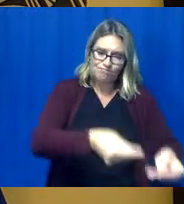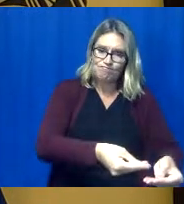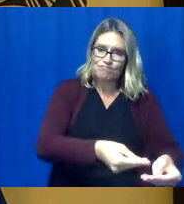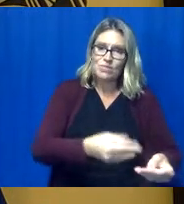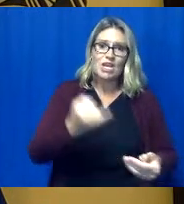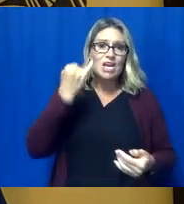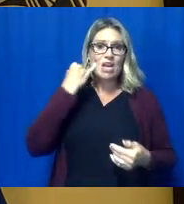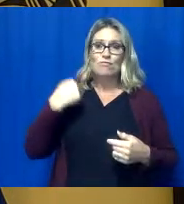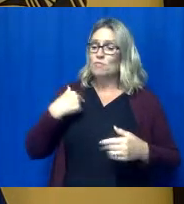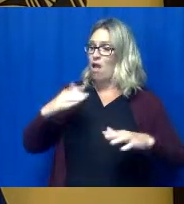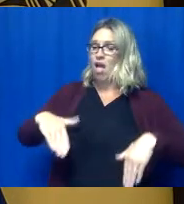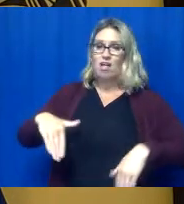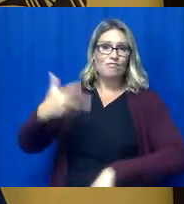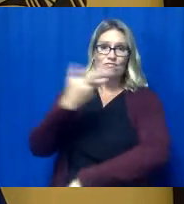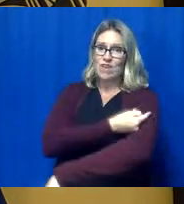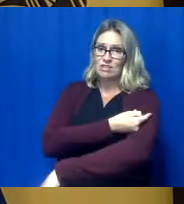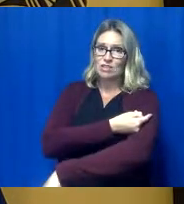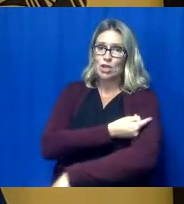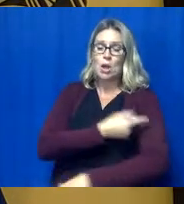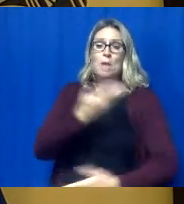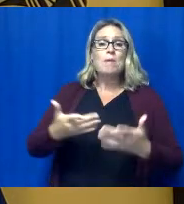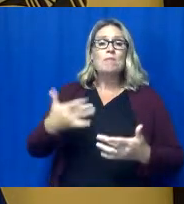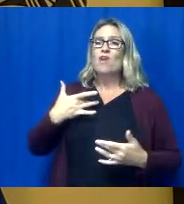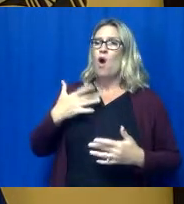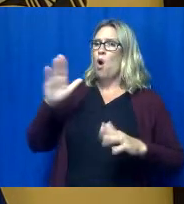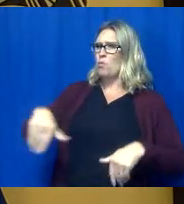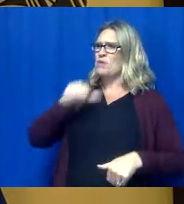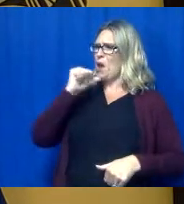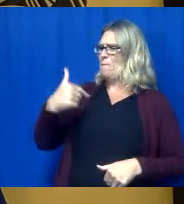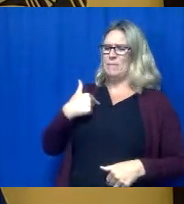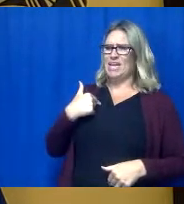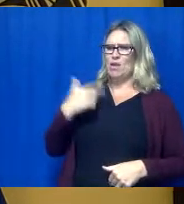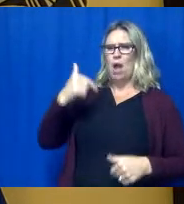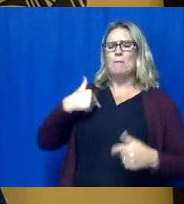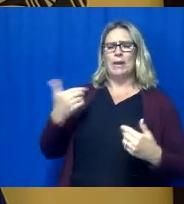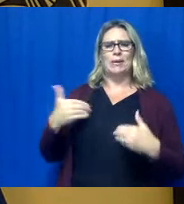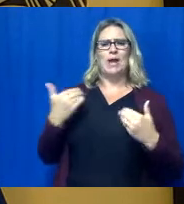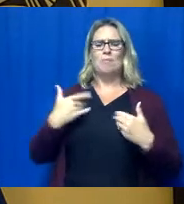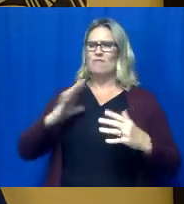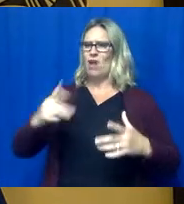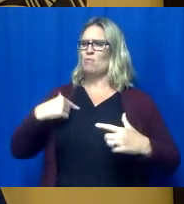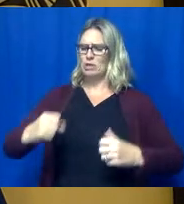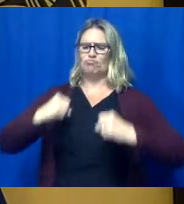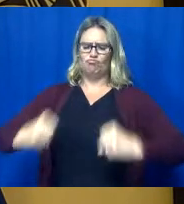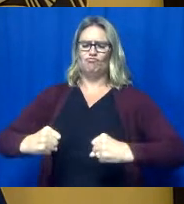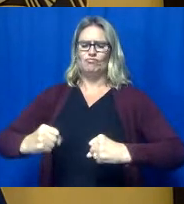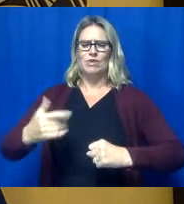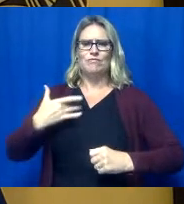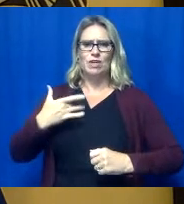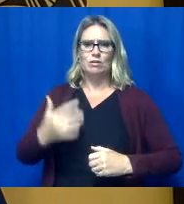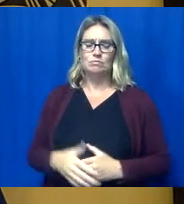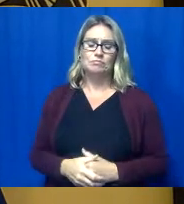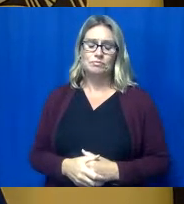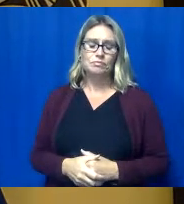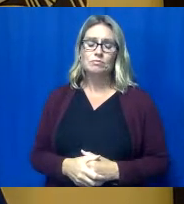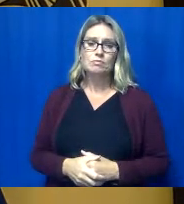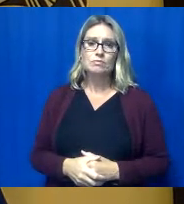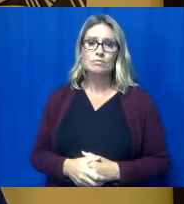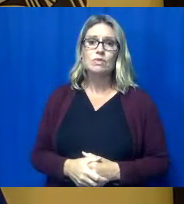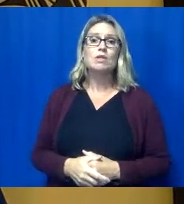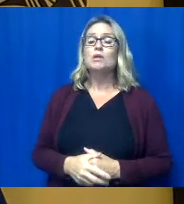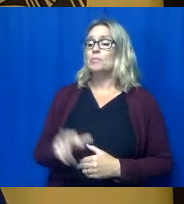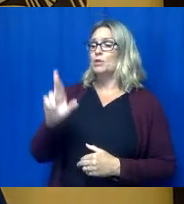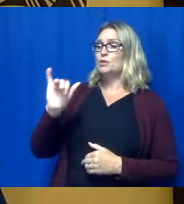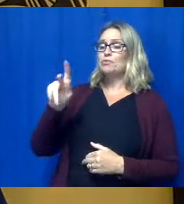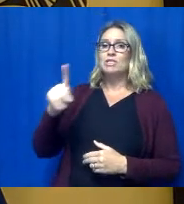unvaccinated, perhaps you believe this disease will not affect you because of your age or current health status. But the greatest risk affects us